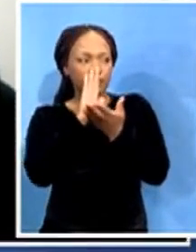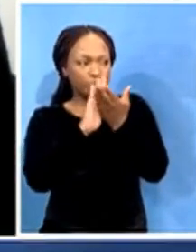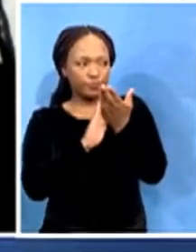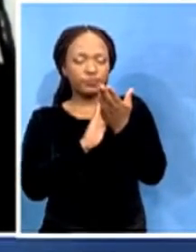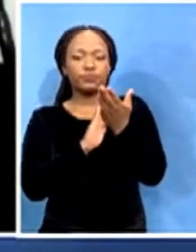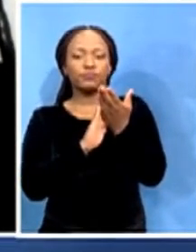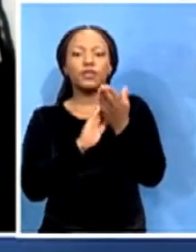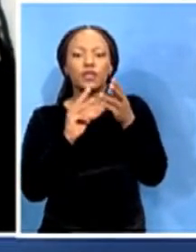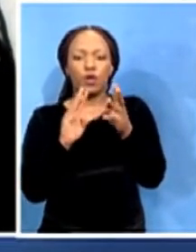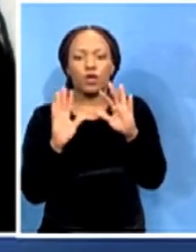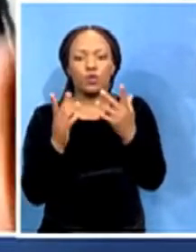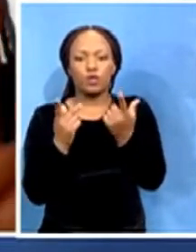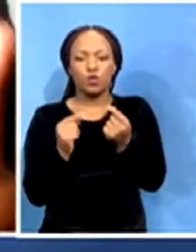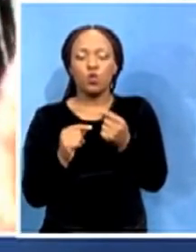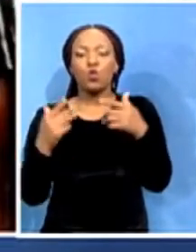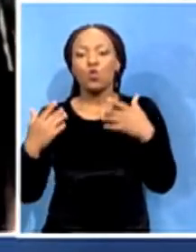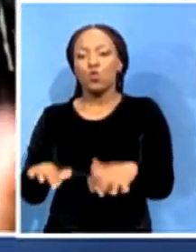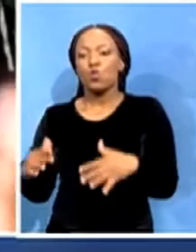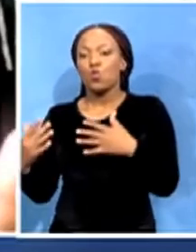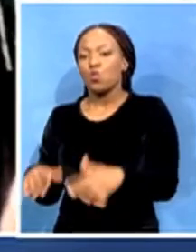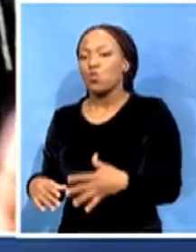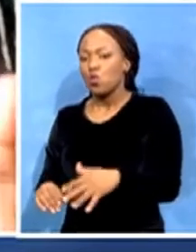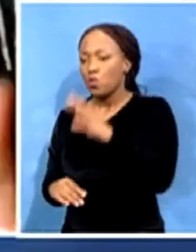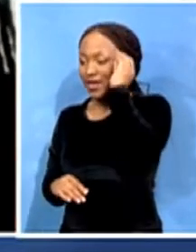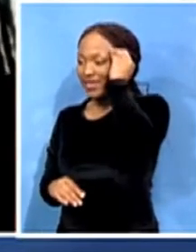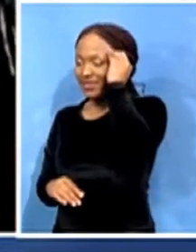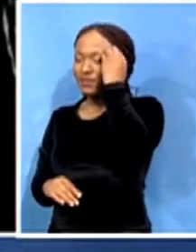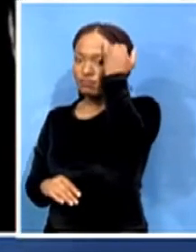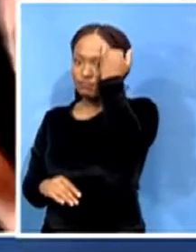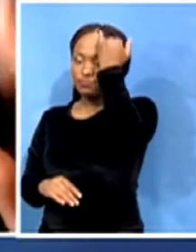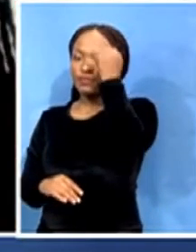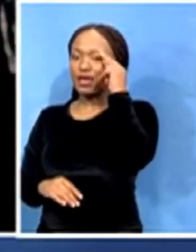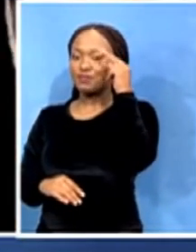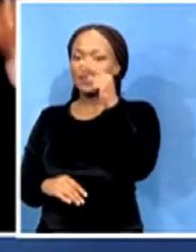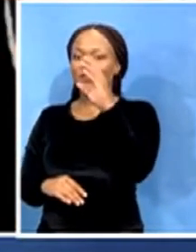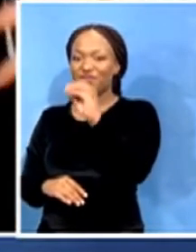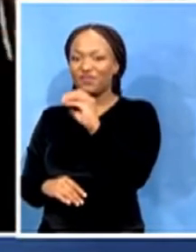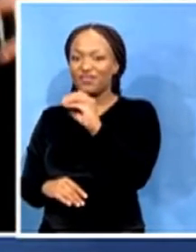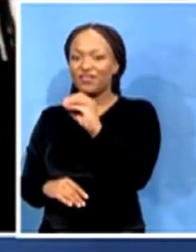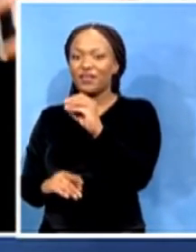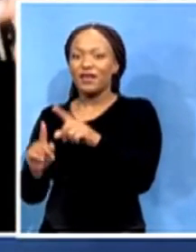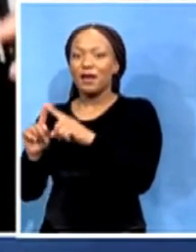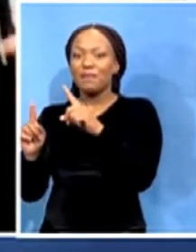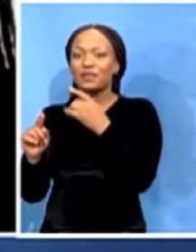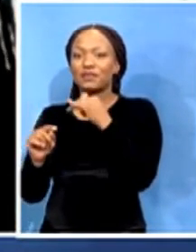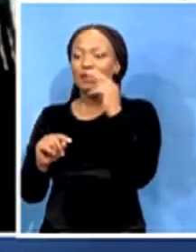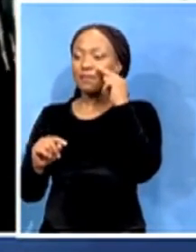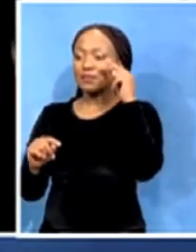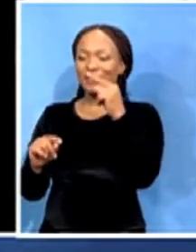perspective, interesting aspects to heritage. I have to say, I'm not settled on that perspective. Oh, is it? But okay. It's still, I'm thinking about